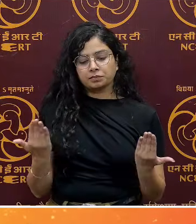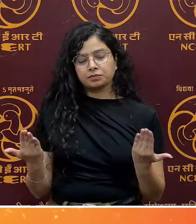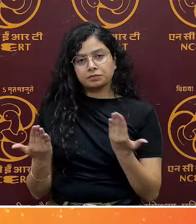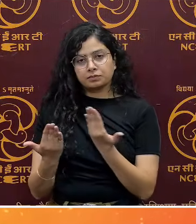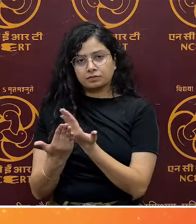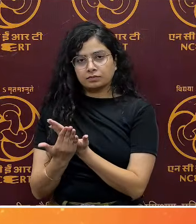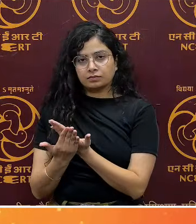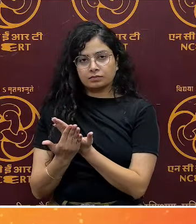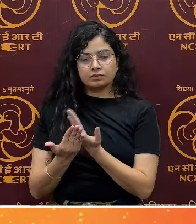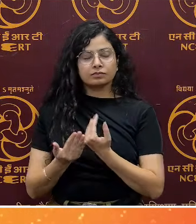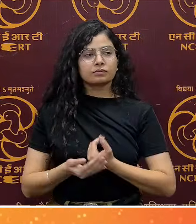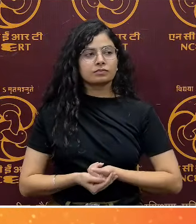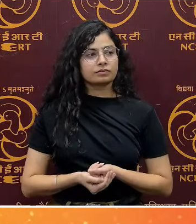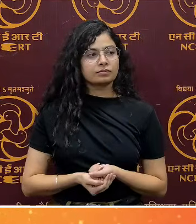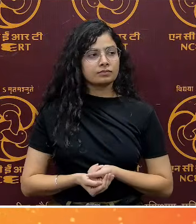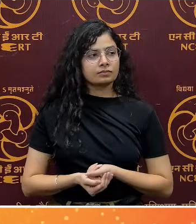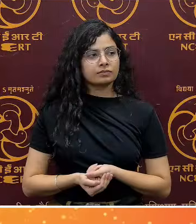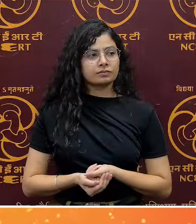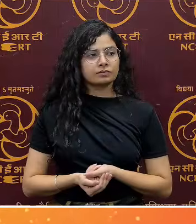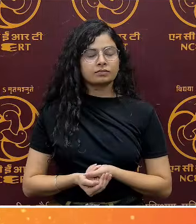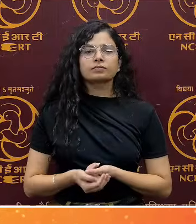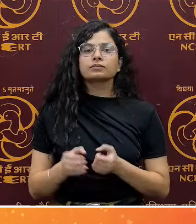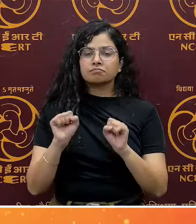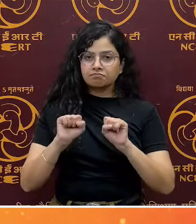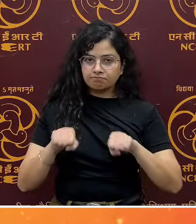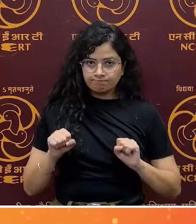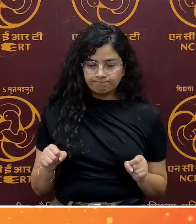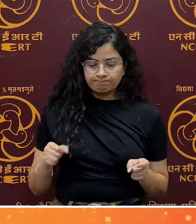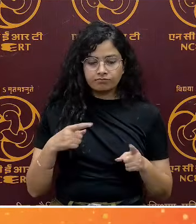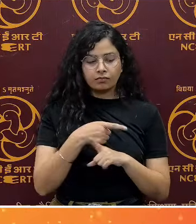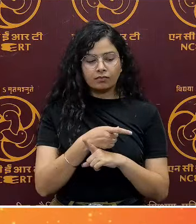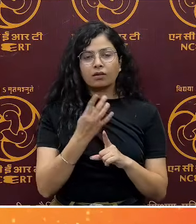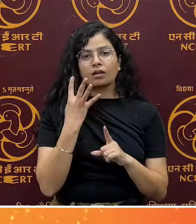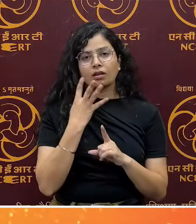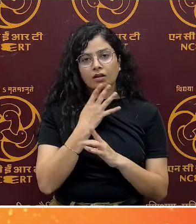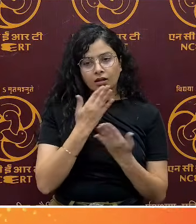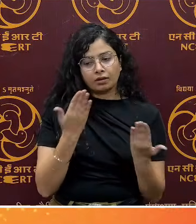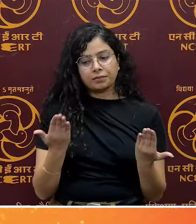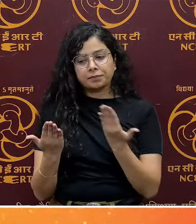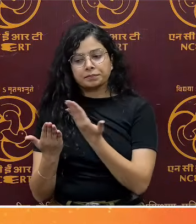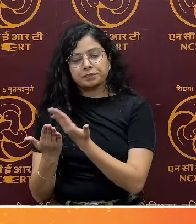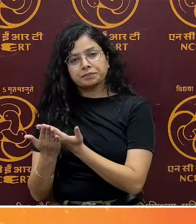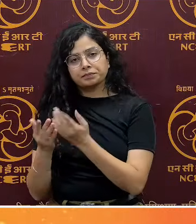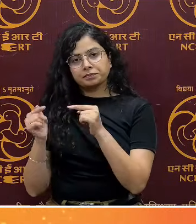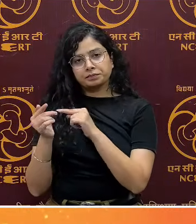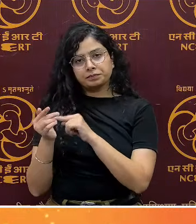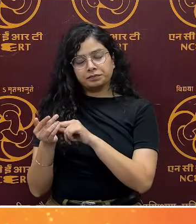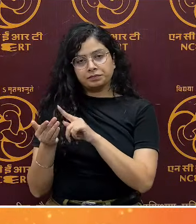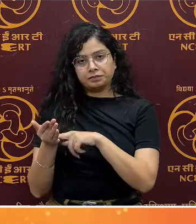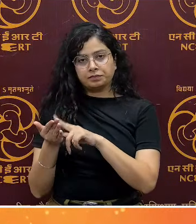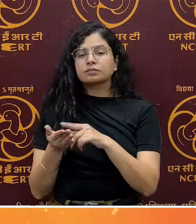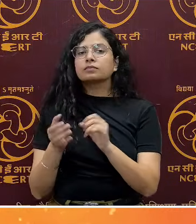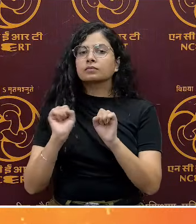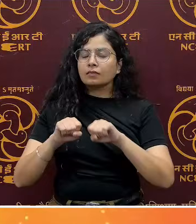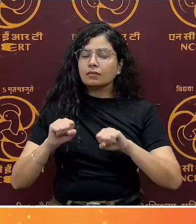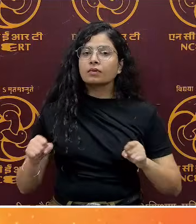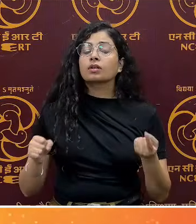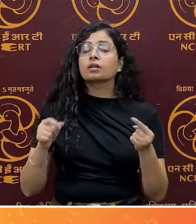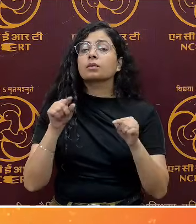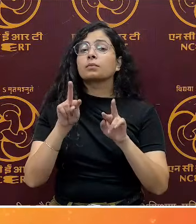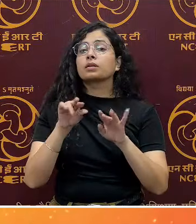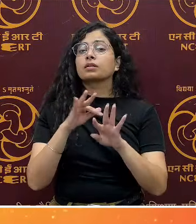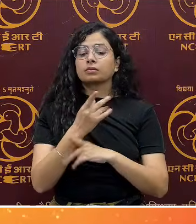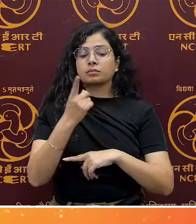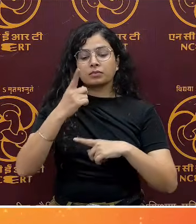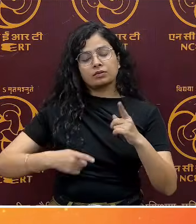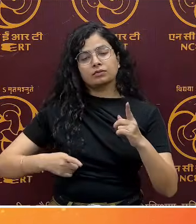this white portion. Okay. It exactly covers it, so it means it is half of it. What is the area? Now we will